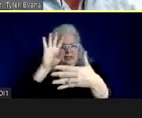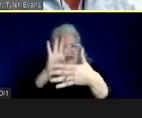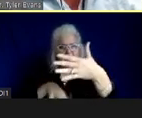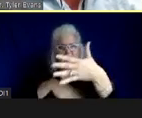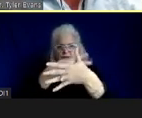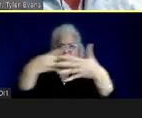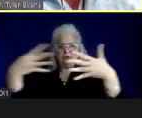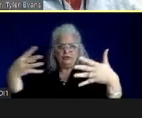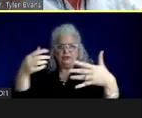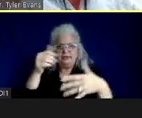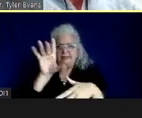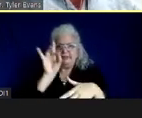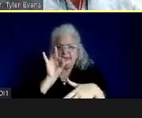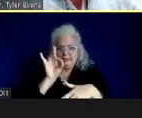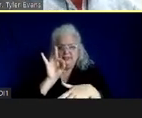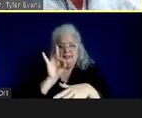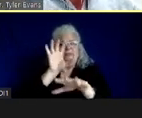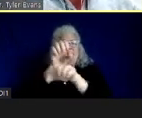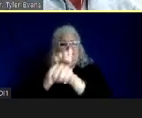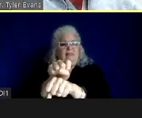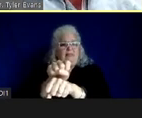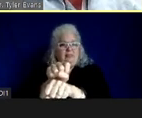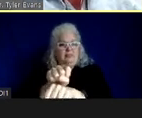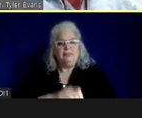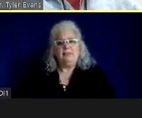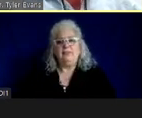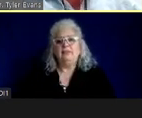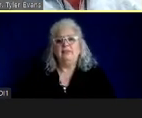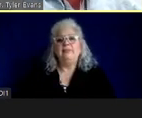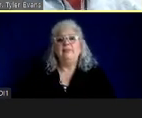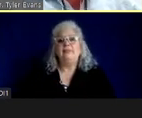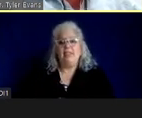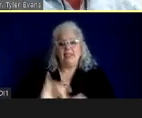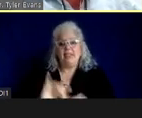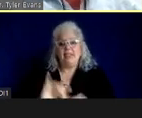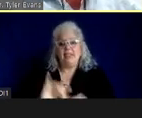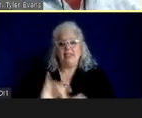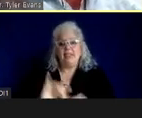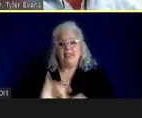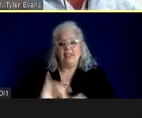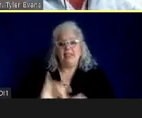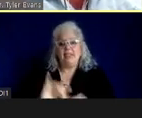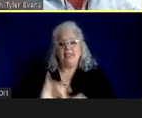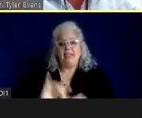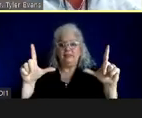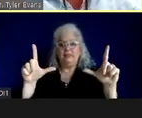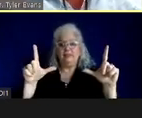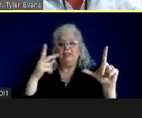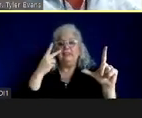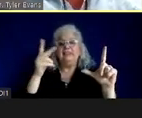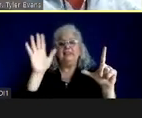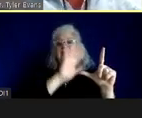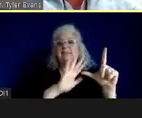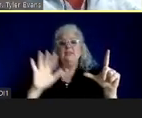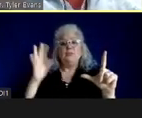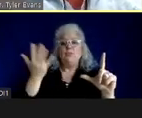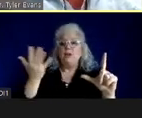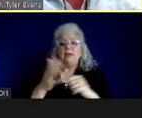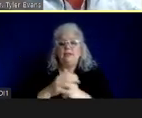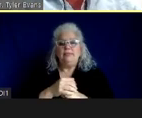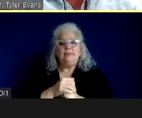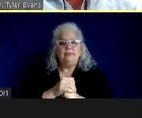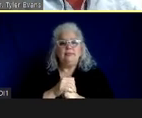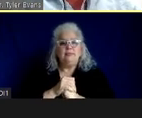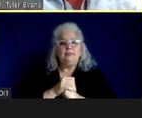And then you click on that, and then you go into this portal. It's called PrepMod for now. Might be replaced,